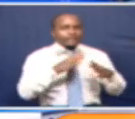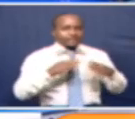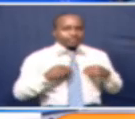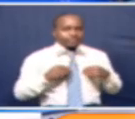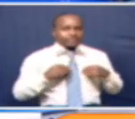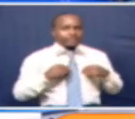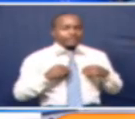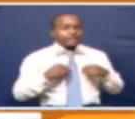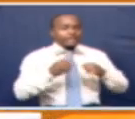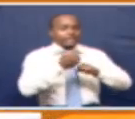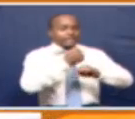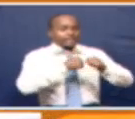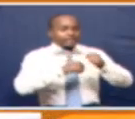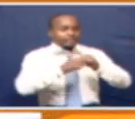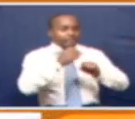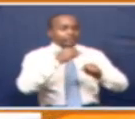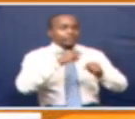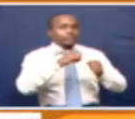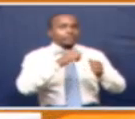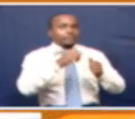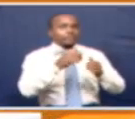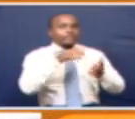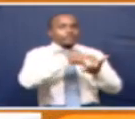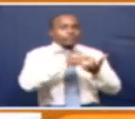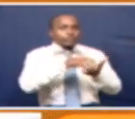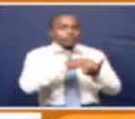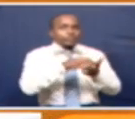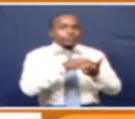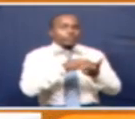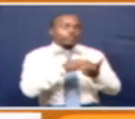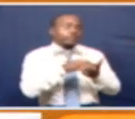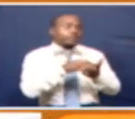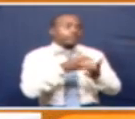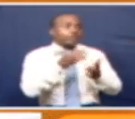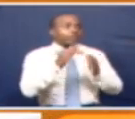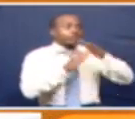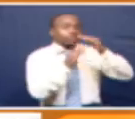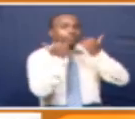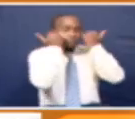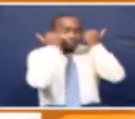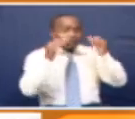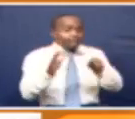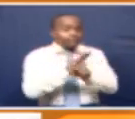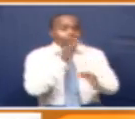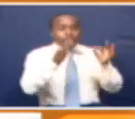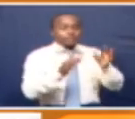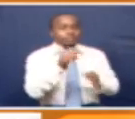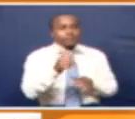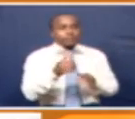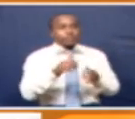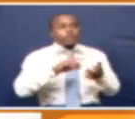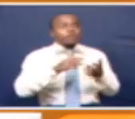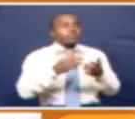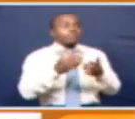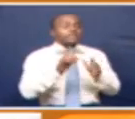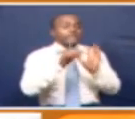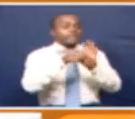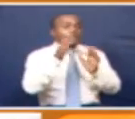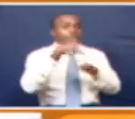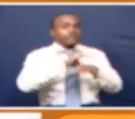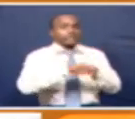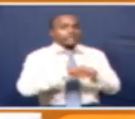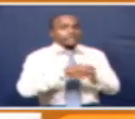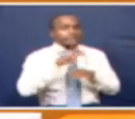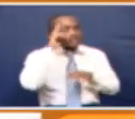was acting. I do know that they have not given the full judgment, so we may get the reasoning why they had to arrive at